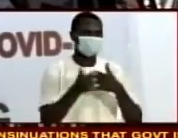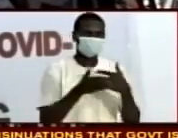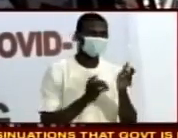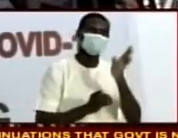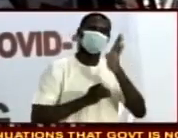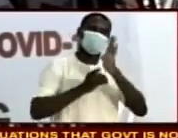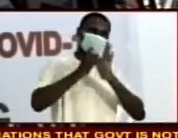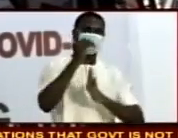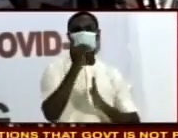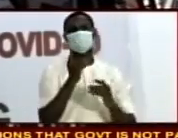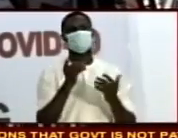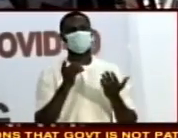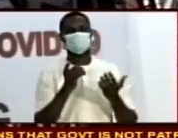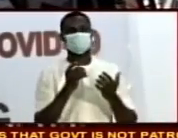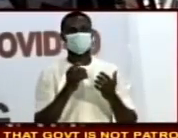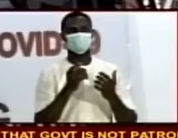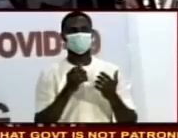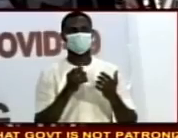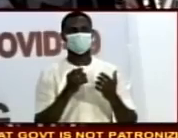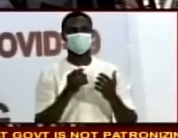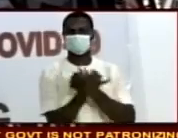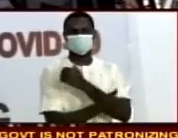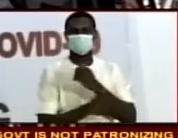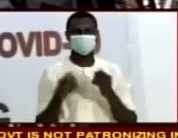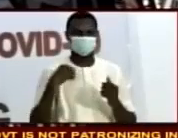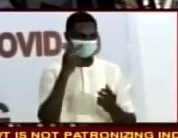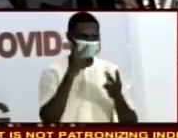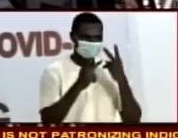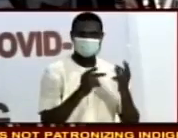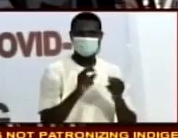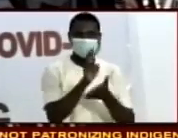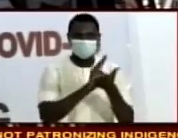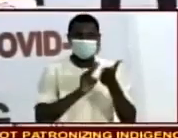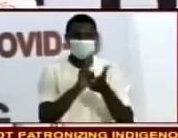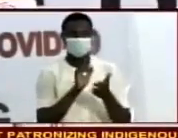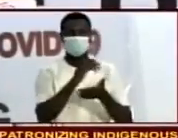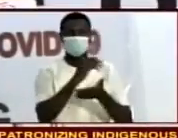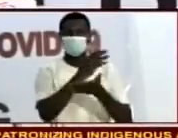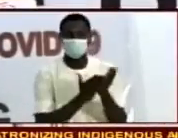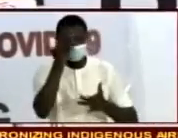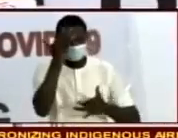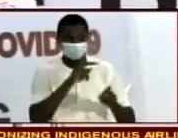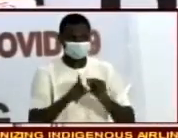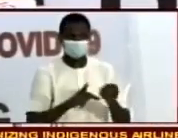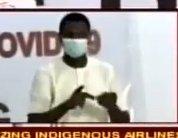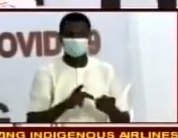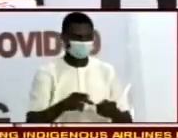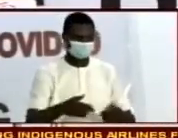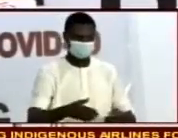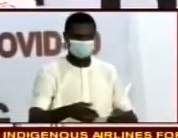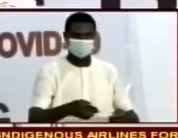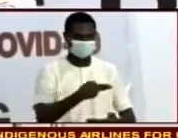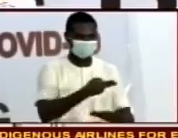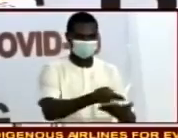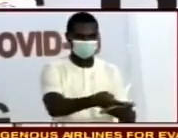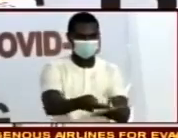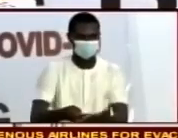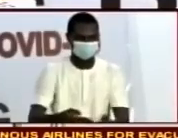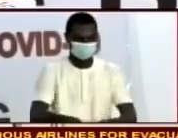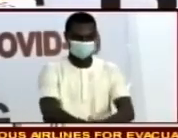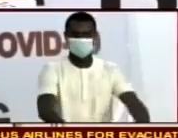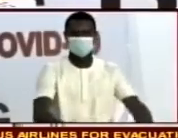were being put on the floor. It happened. We saw them in videos, and some of them they had to put on the veranda and so on. So all